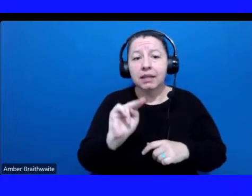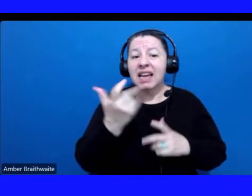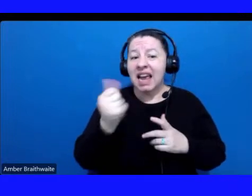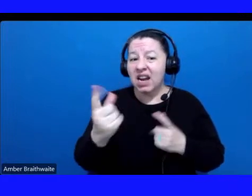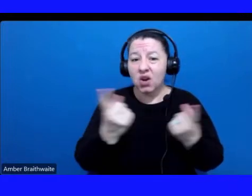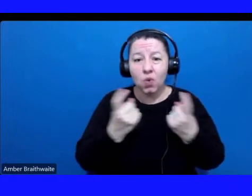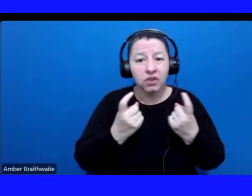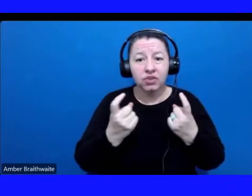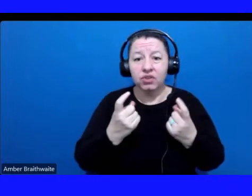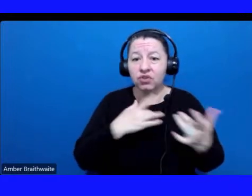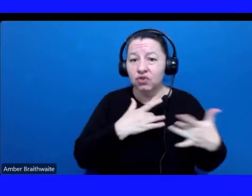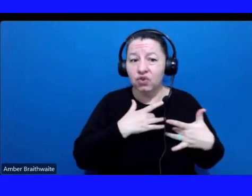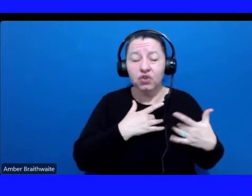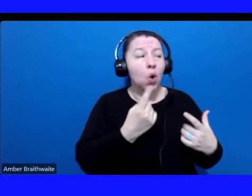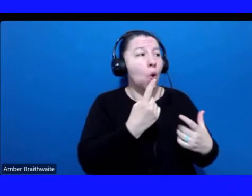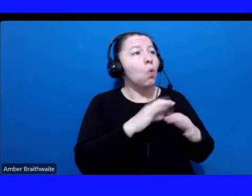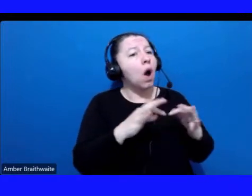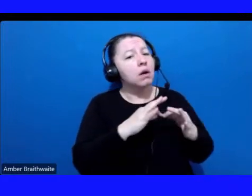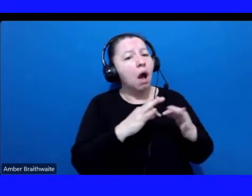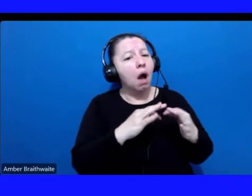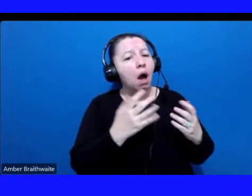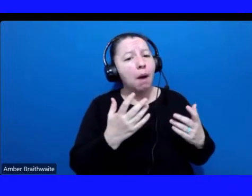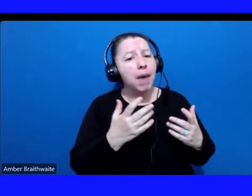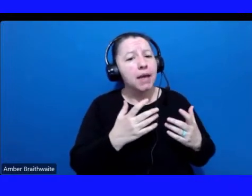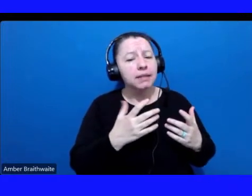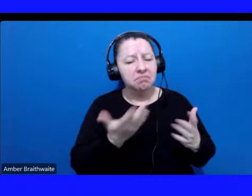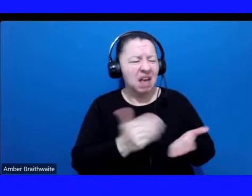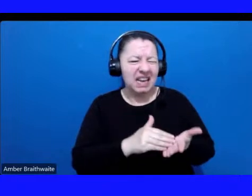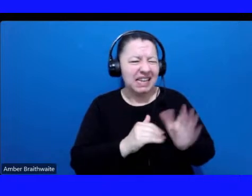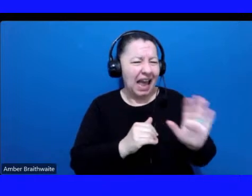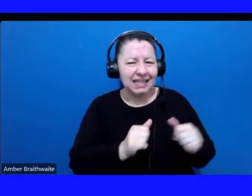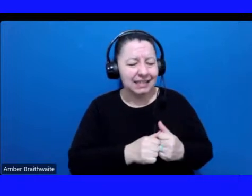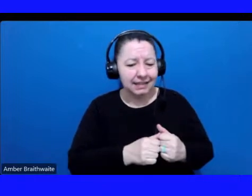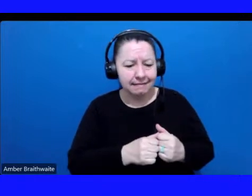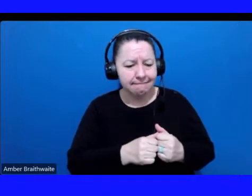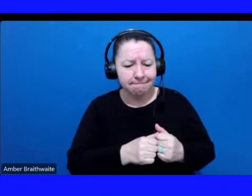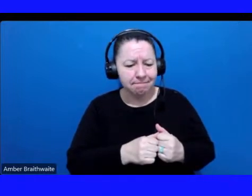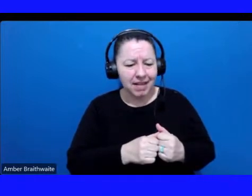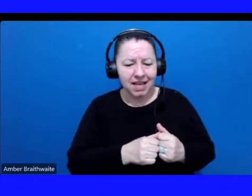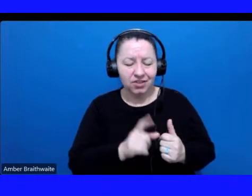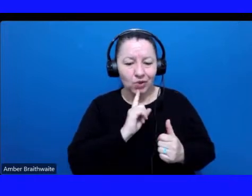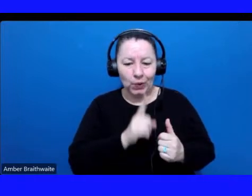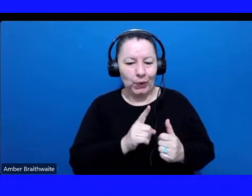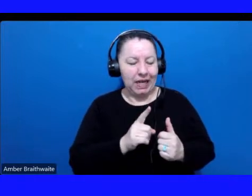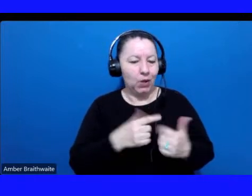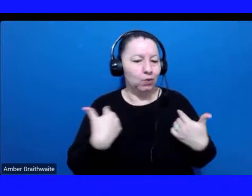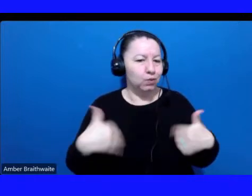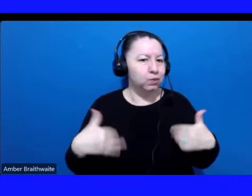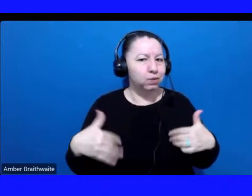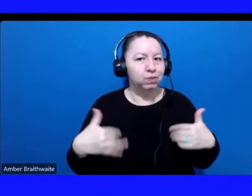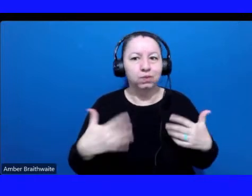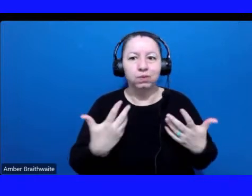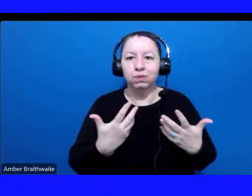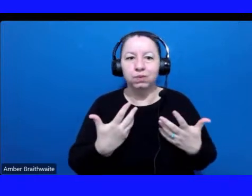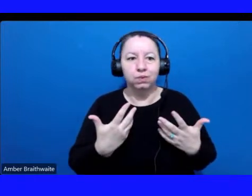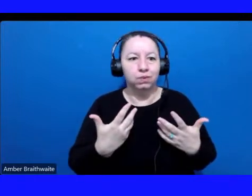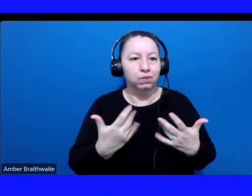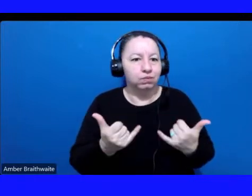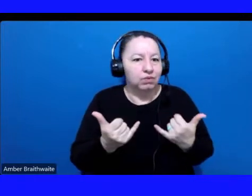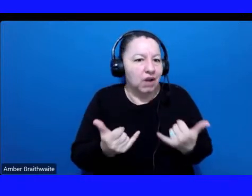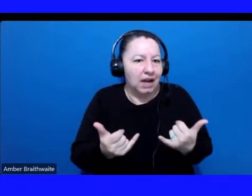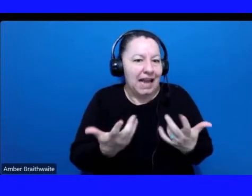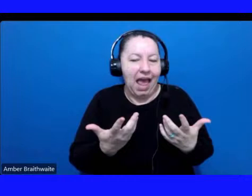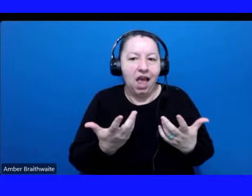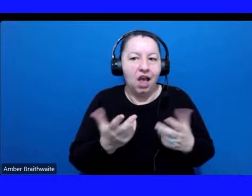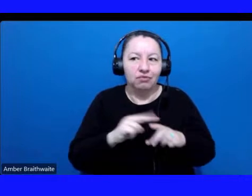line sometimes, initially the way the models are constructed and reimbursement, because these things have huge